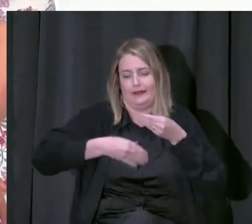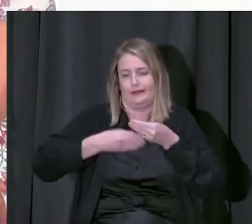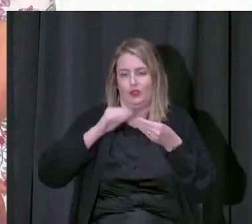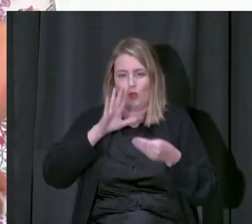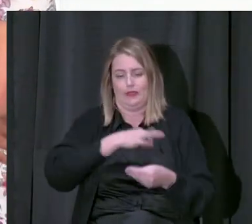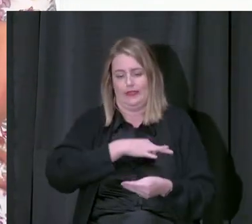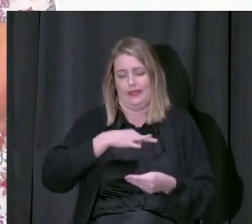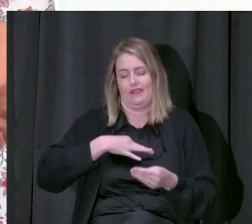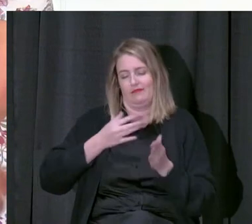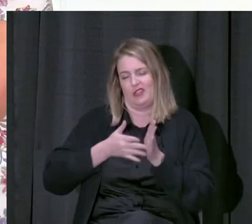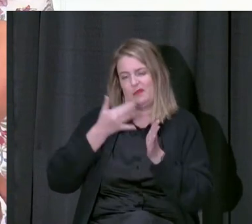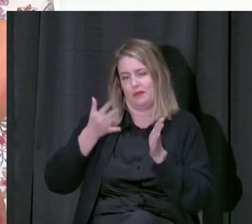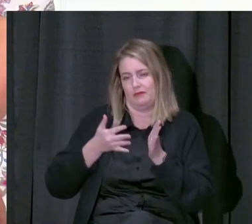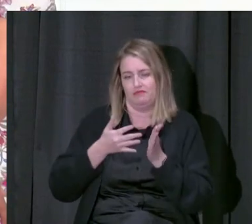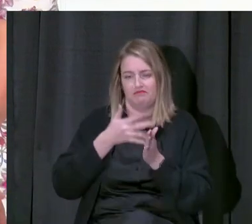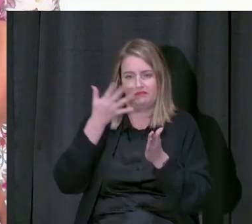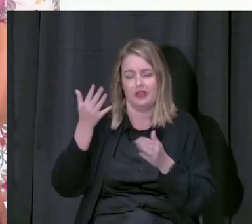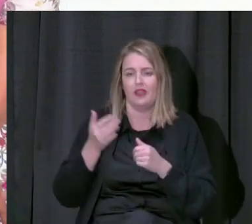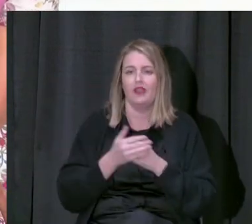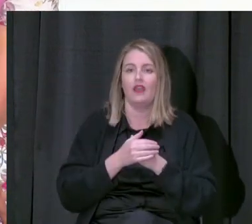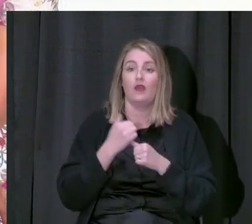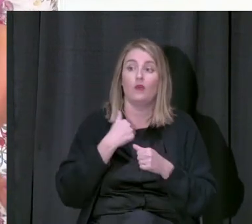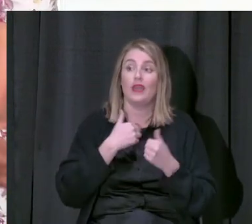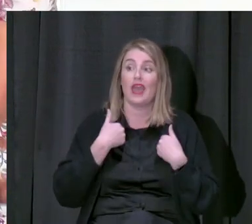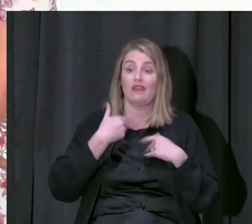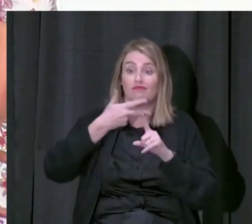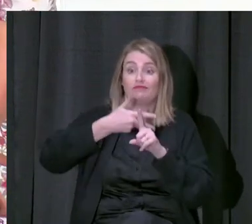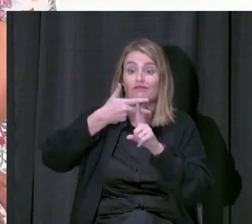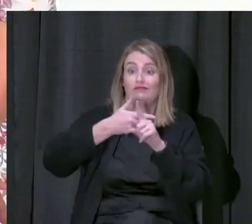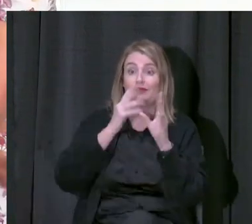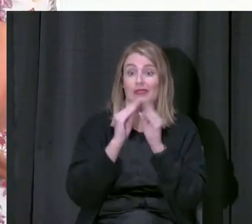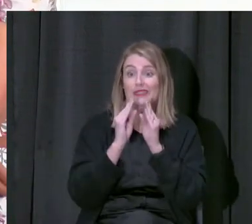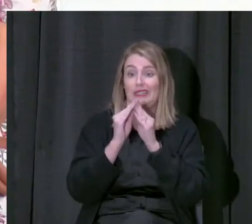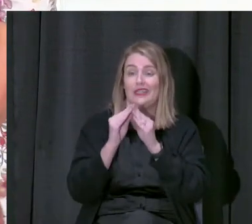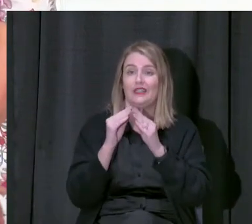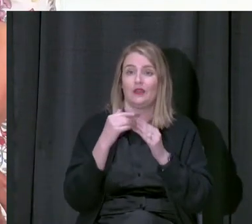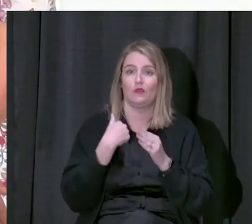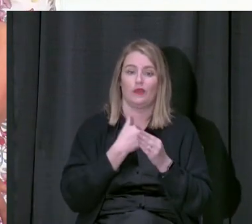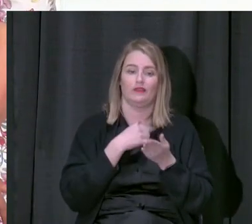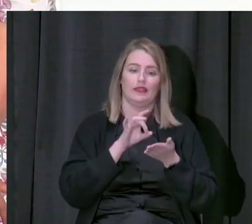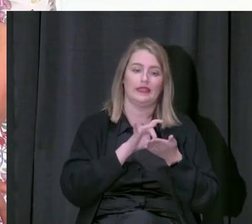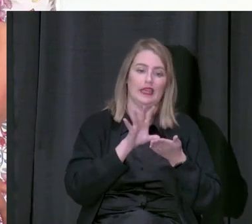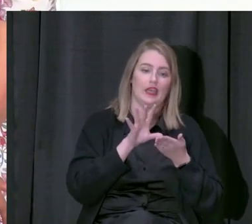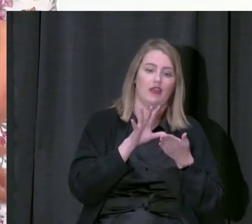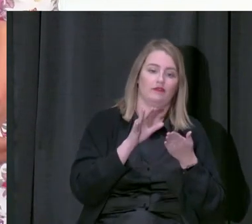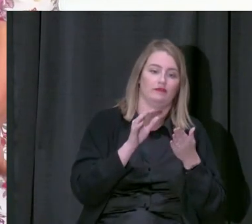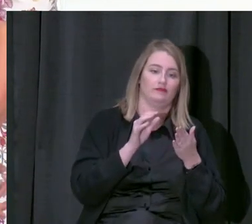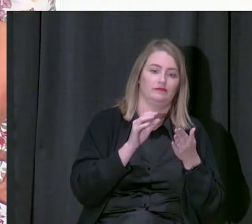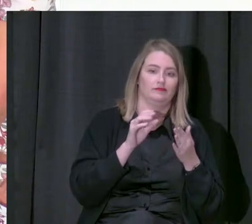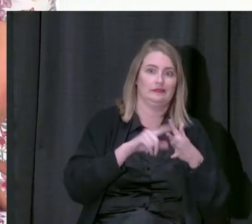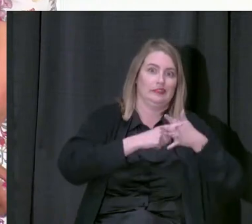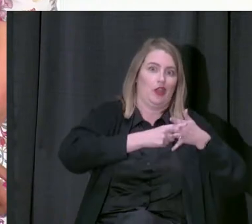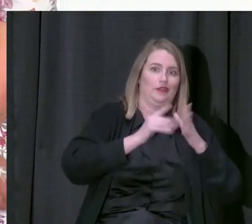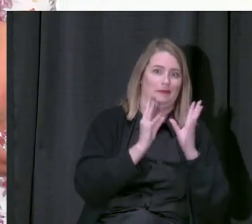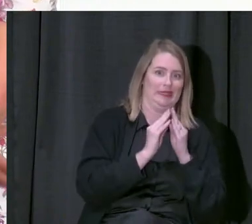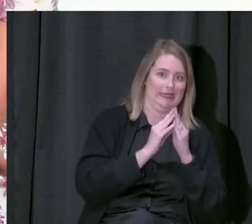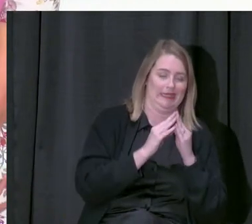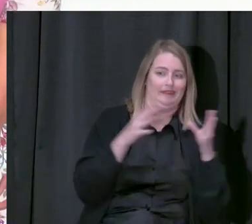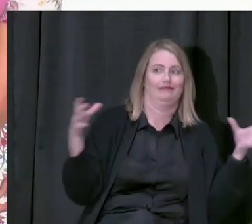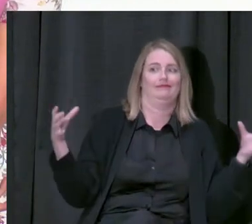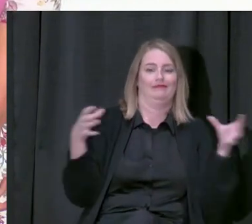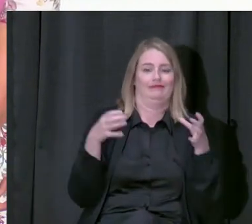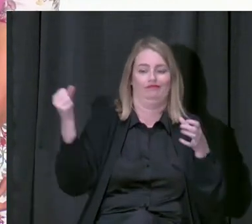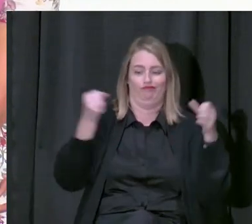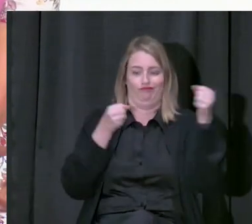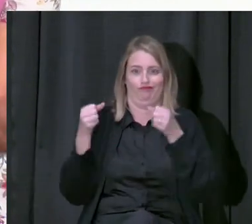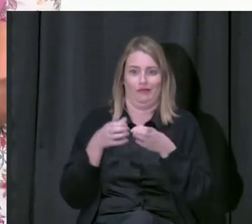time. We have quarterly meetings. So we had an initial kickoff with me and with leaders to basically stress upon the fact that